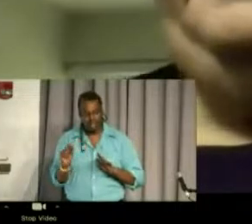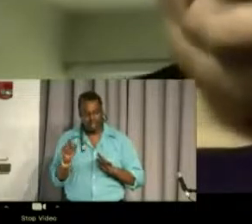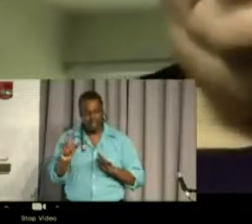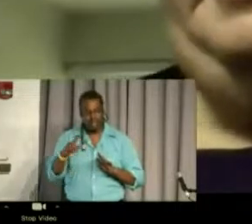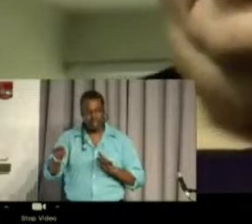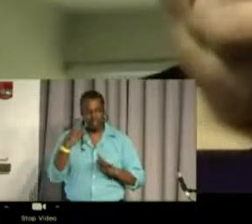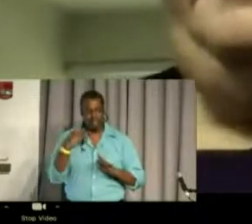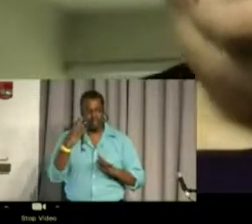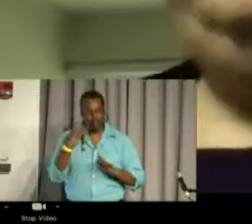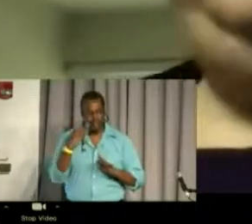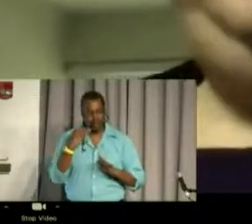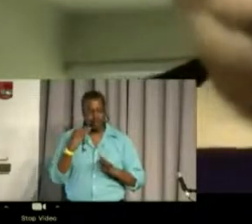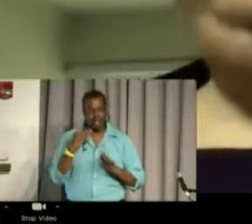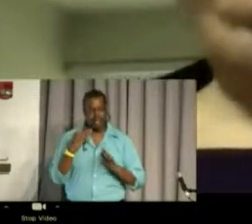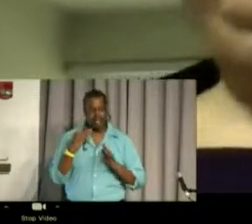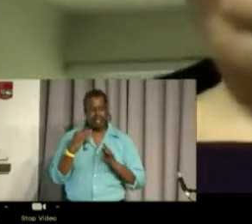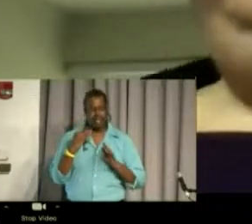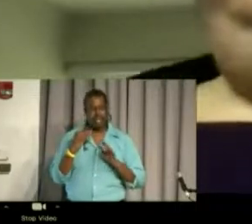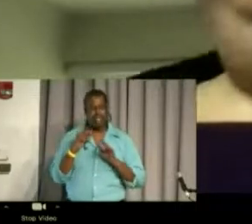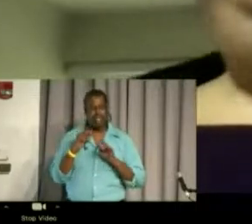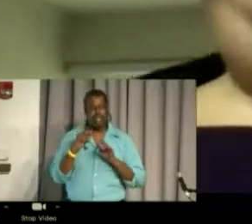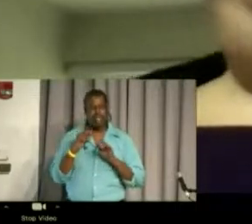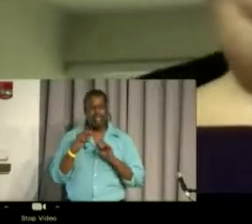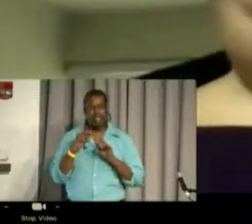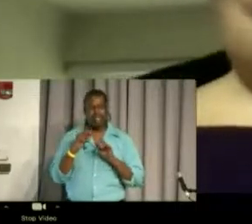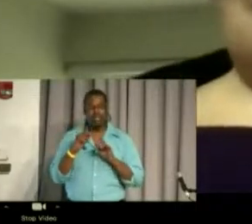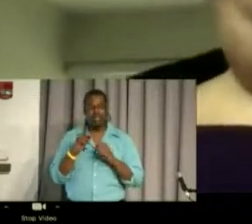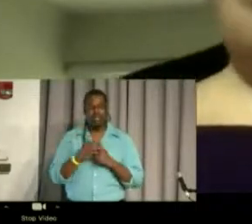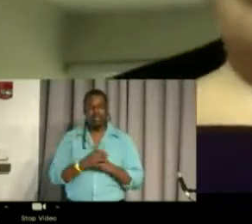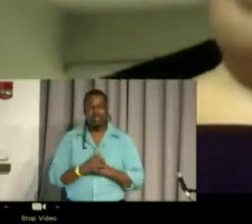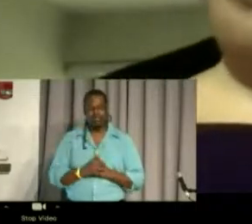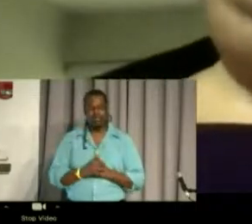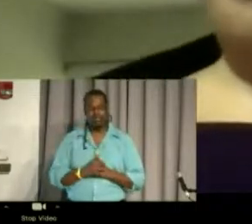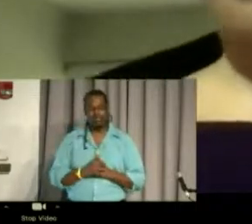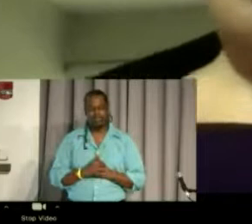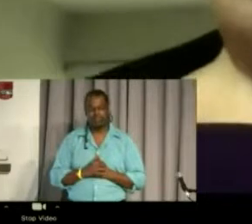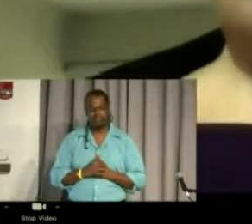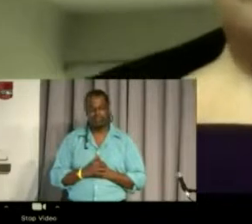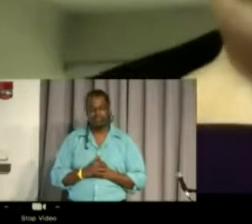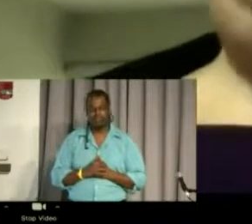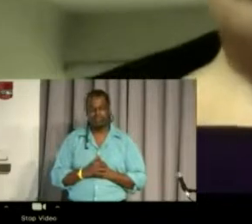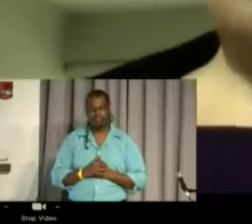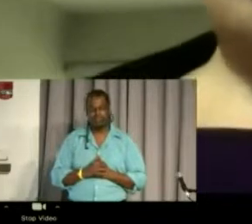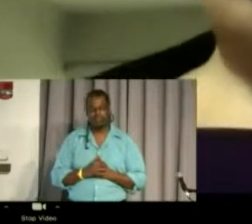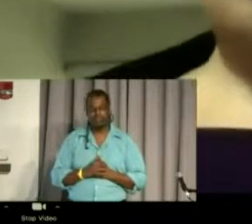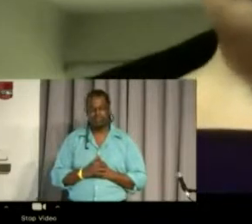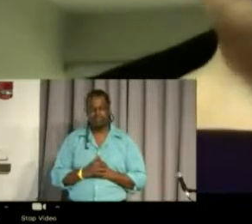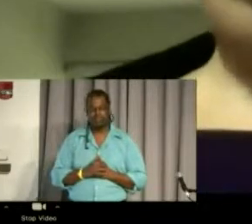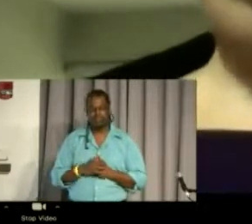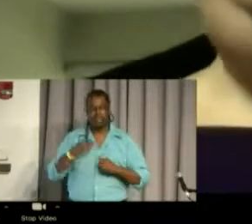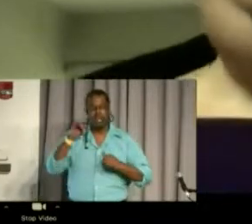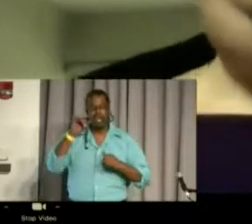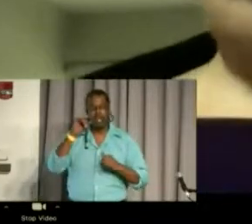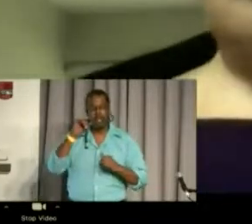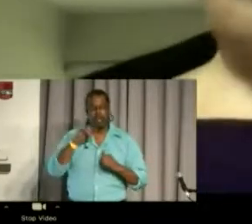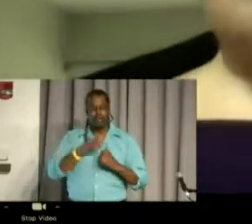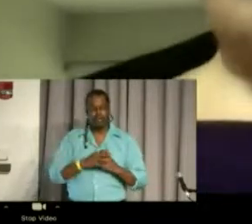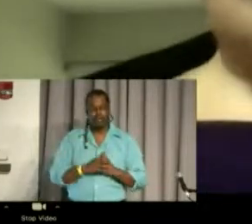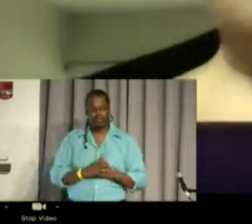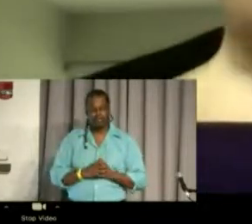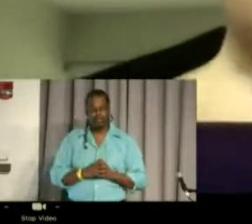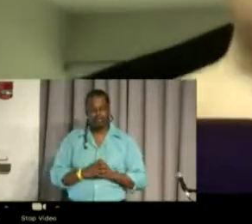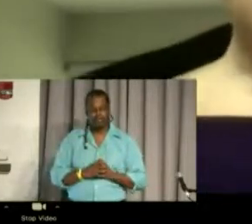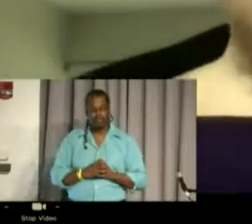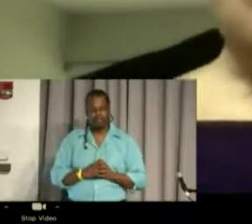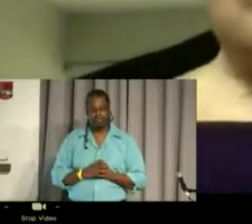of population declines and extirpations, which will have negative cascading consequences on ecosystem functioning and